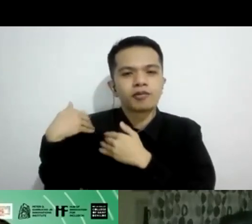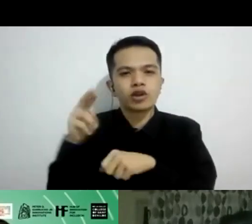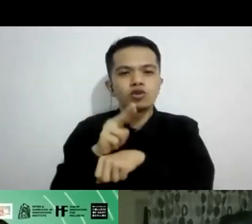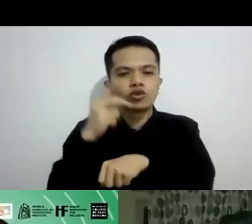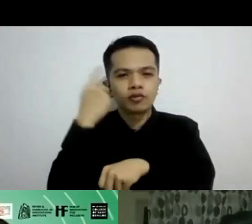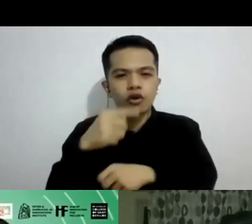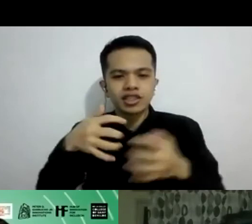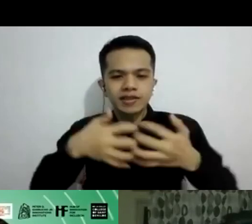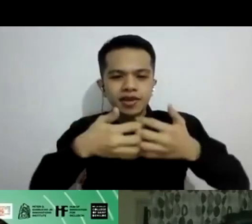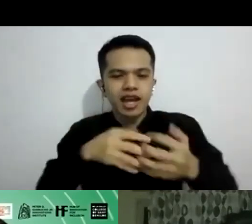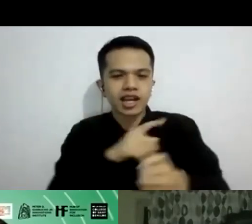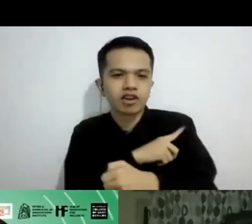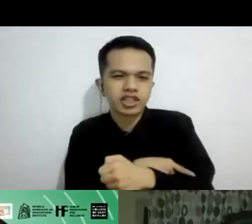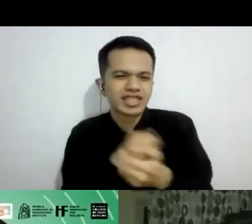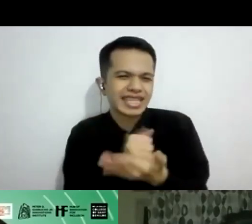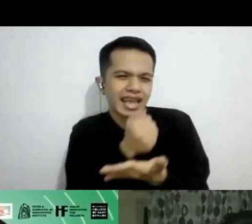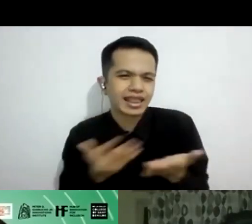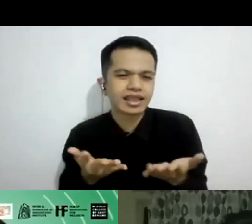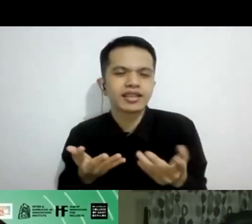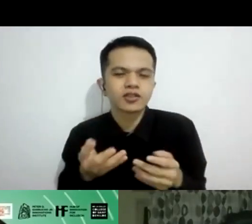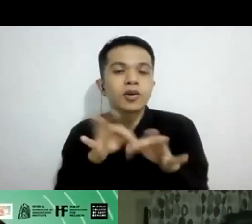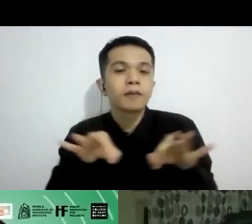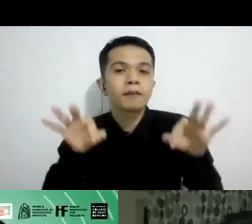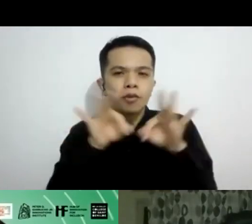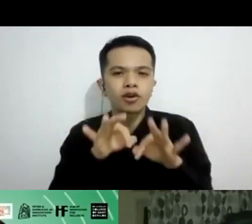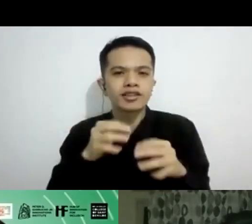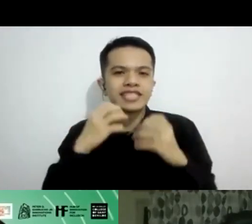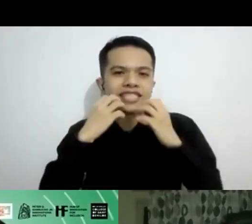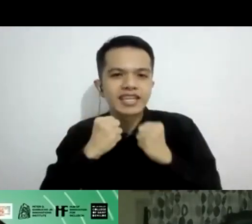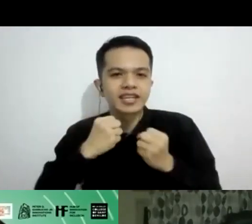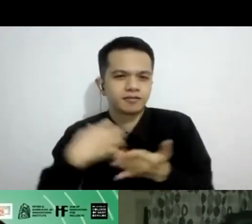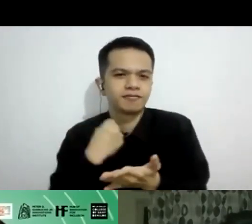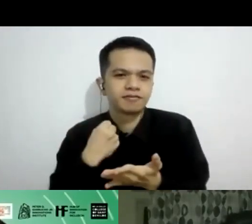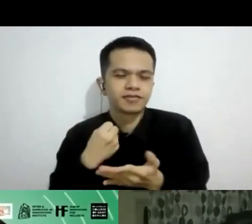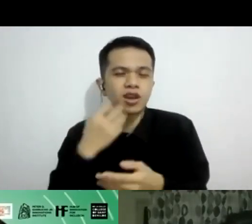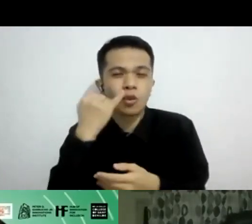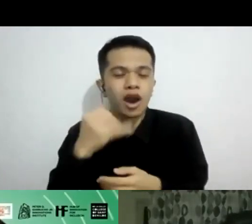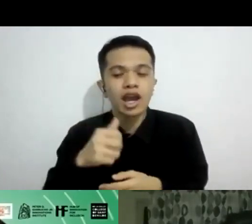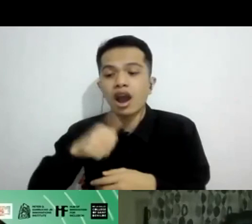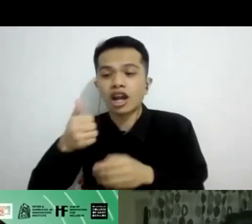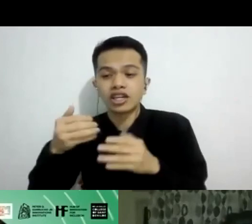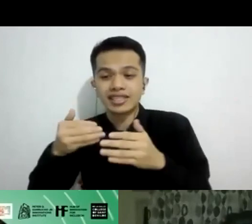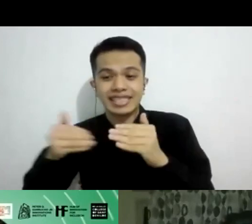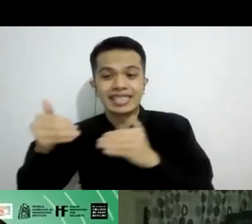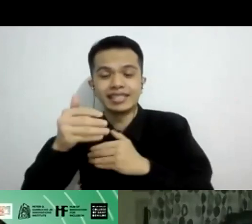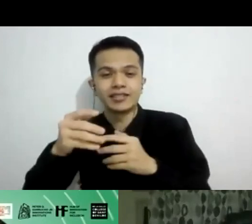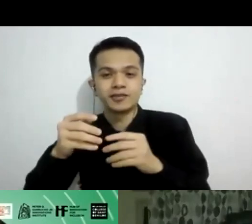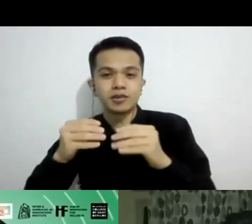anything, um, it's very important that we harness it. Because like any technological advancement or